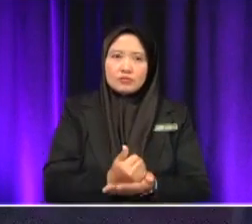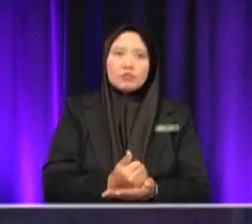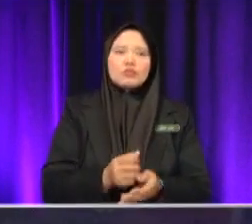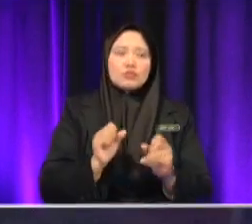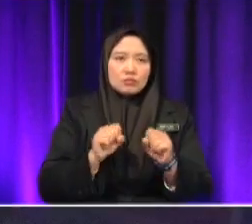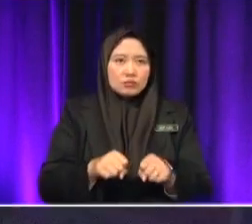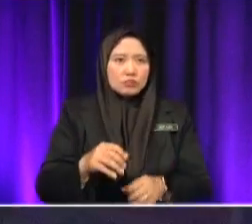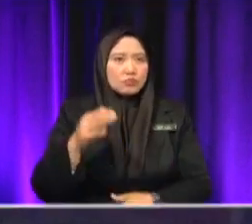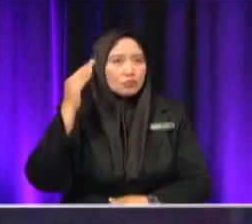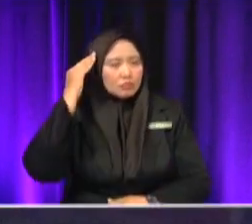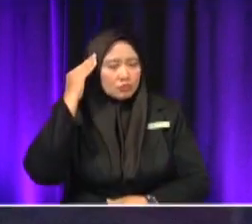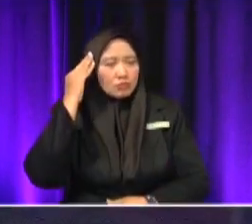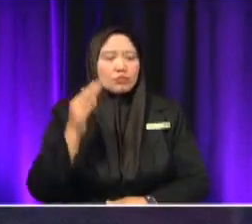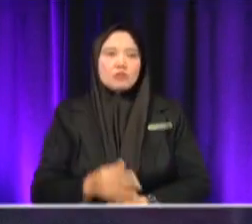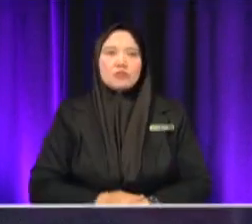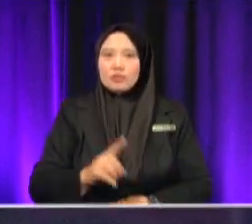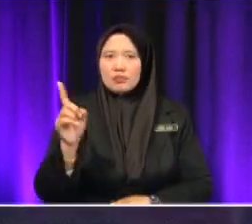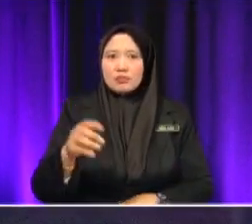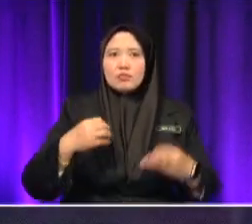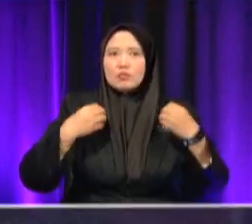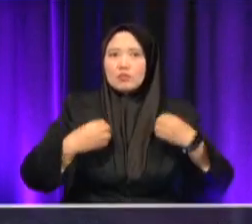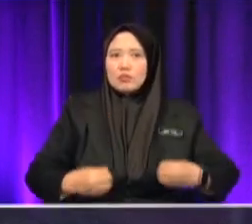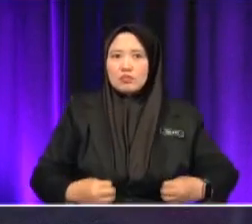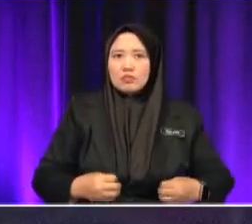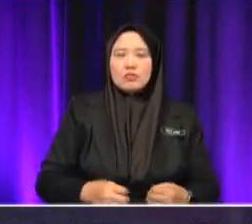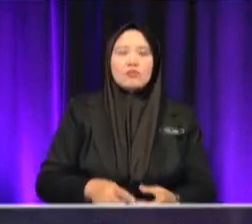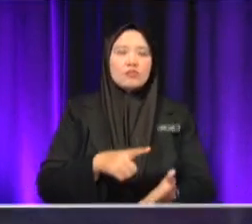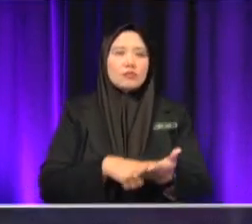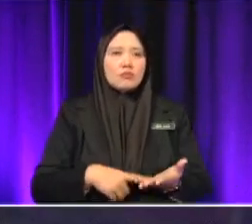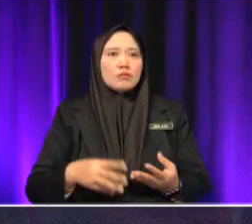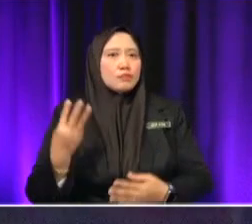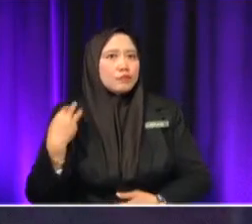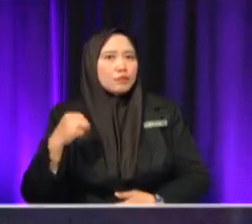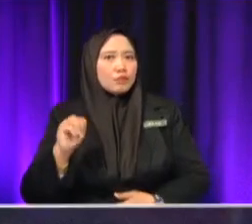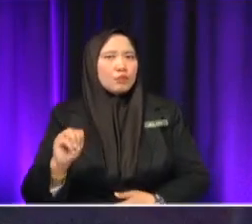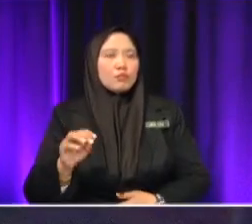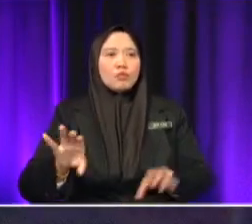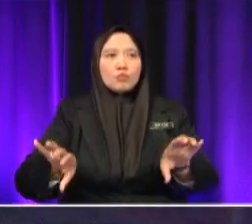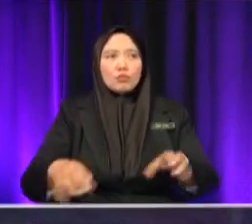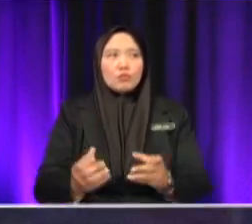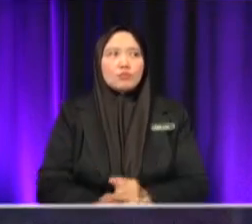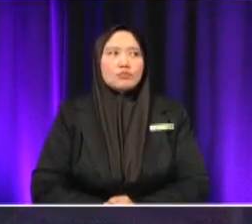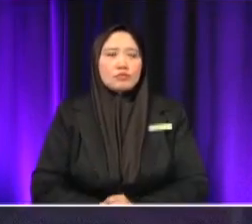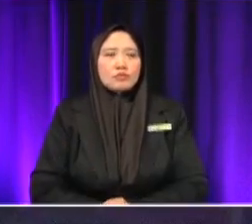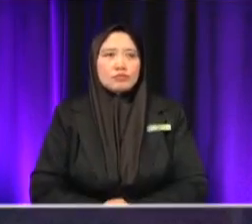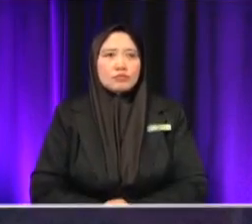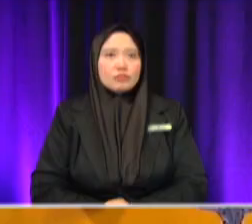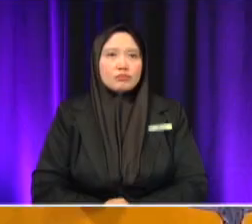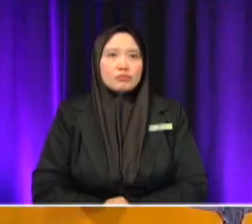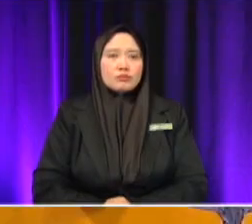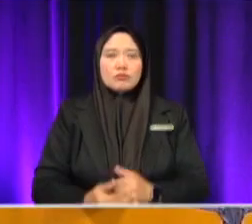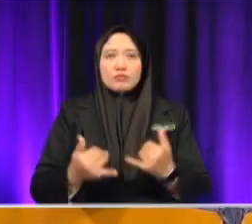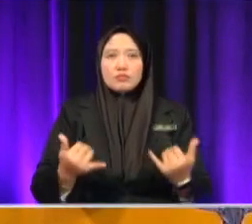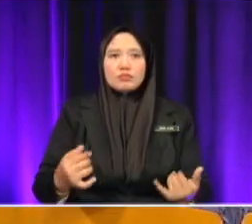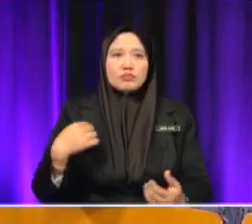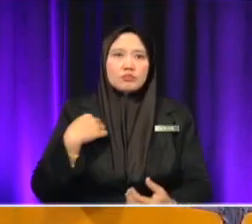to identify these organizations and what they do. Okay. Well done. Yeah, well done. So now we've got